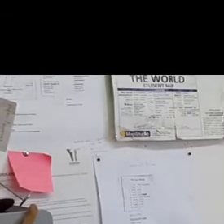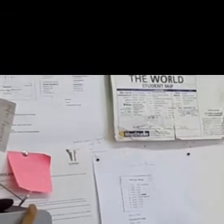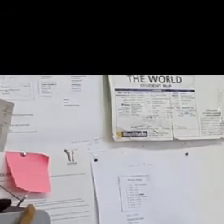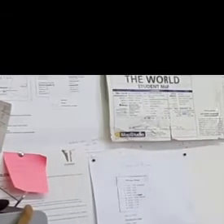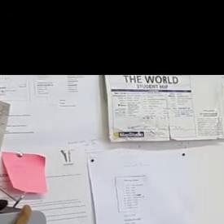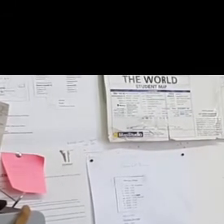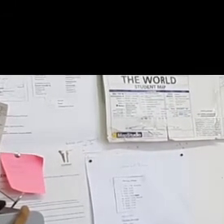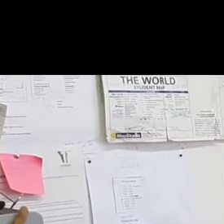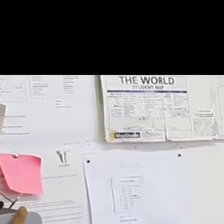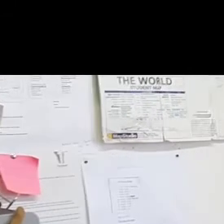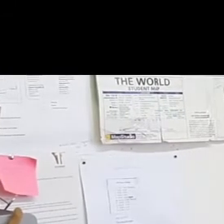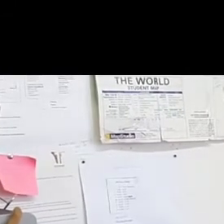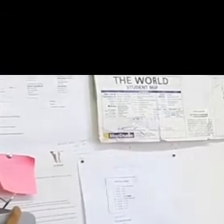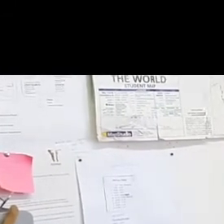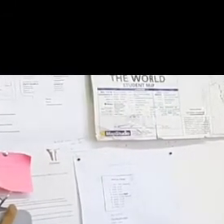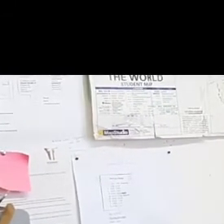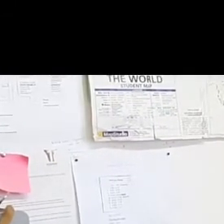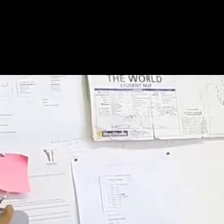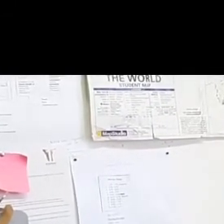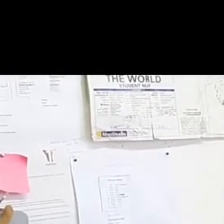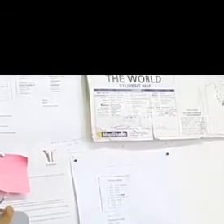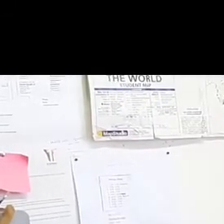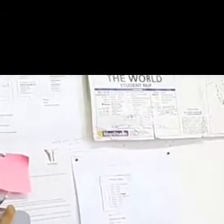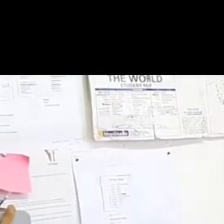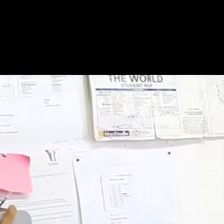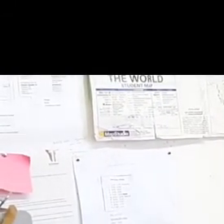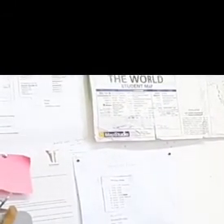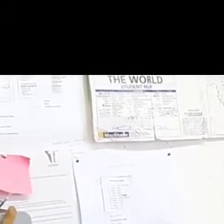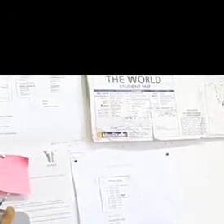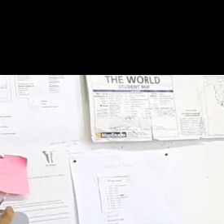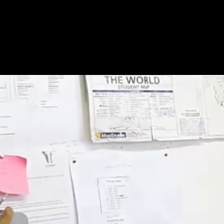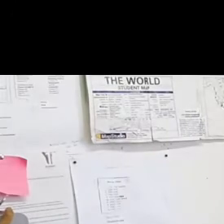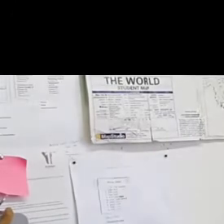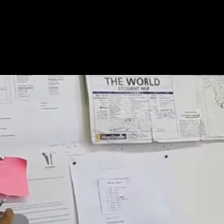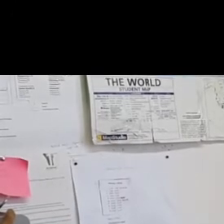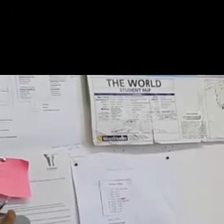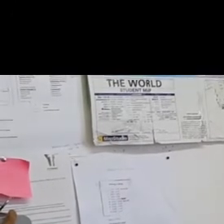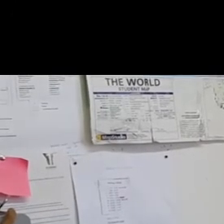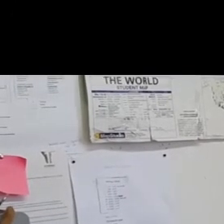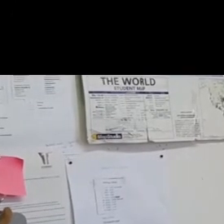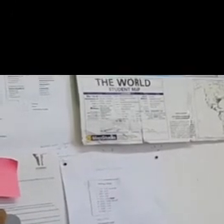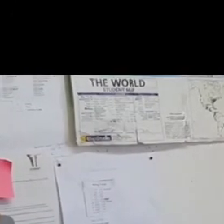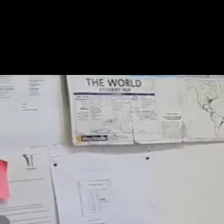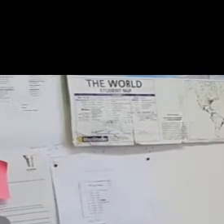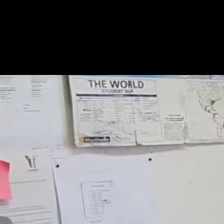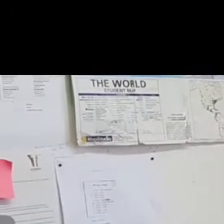I did my own assessment with the teachers to find out from the several grades how they